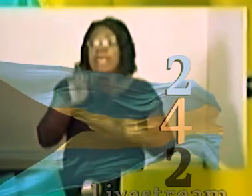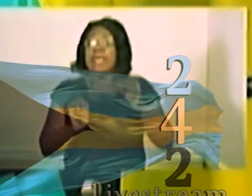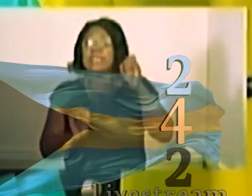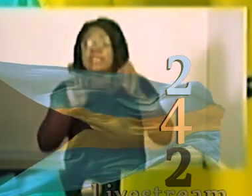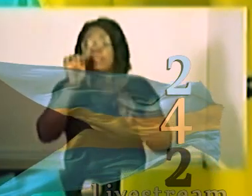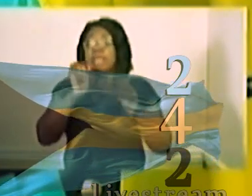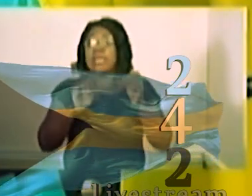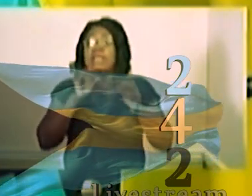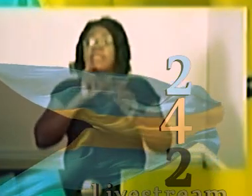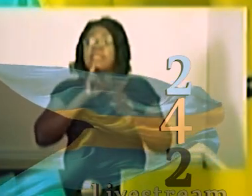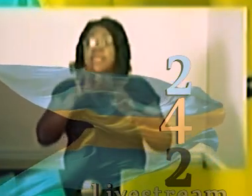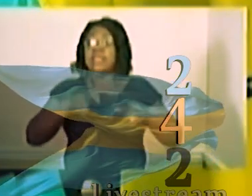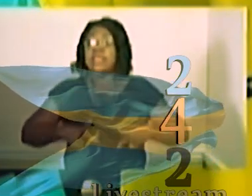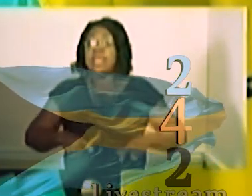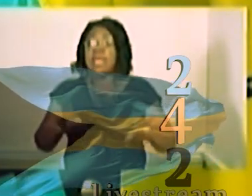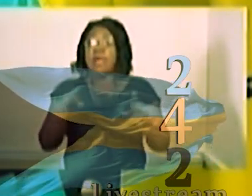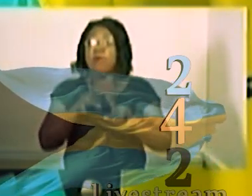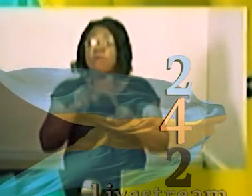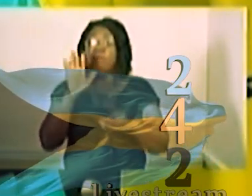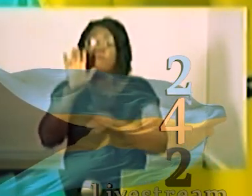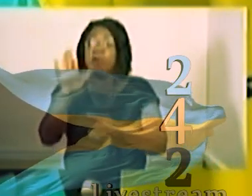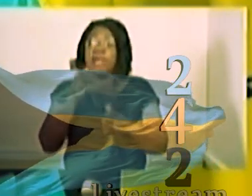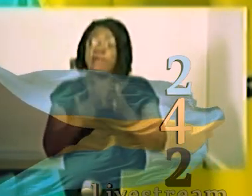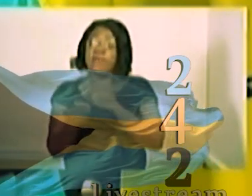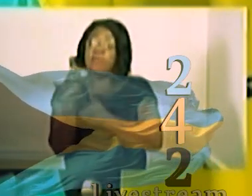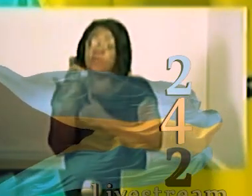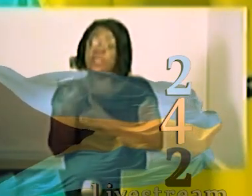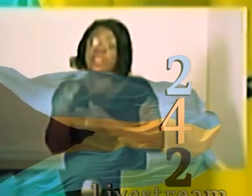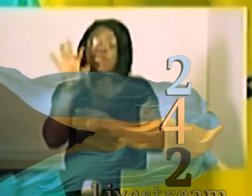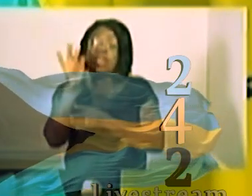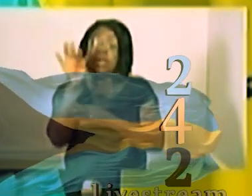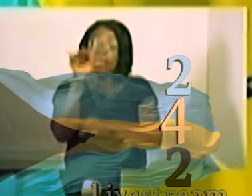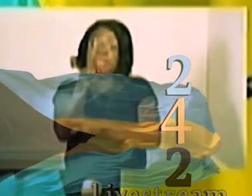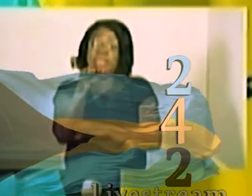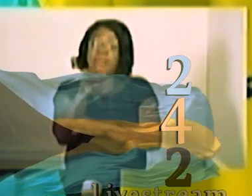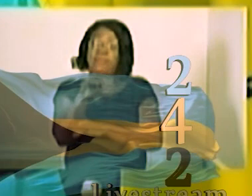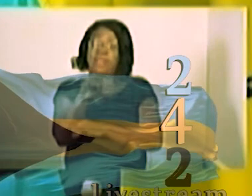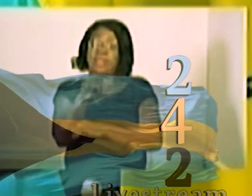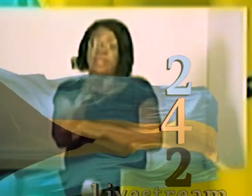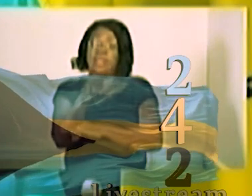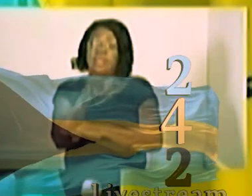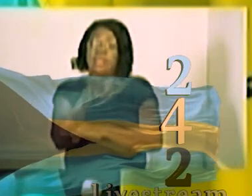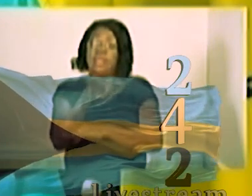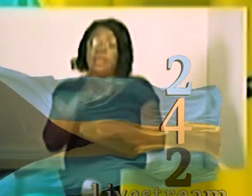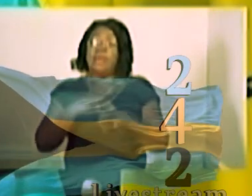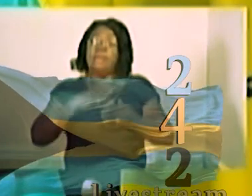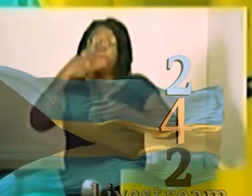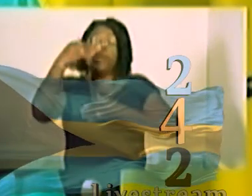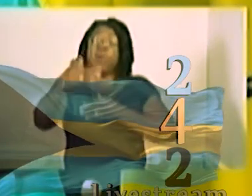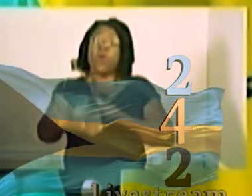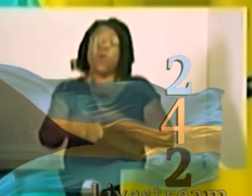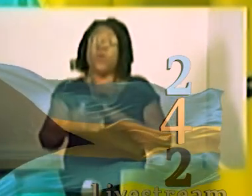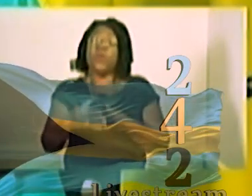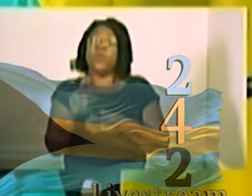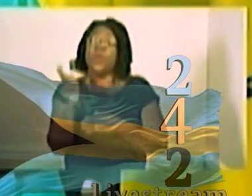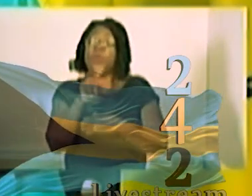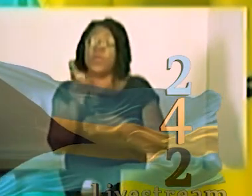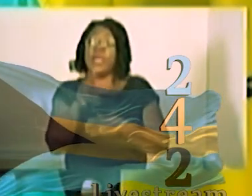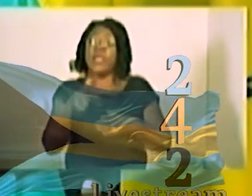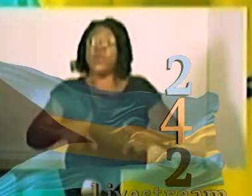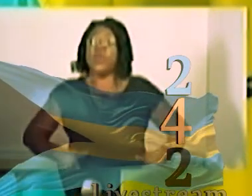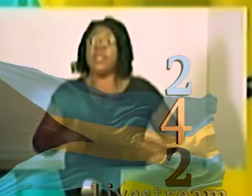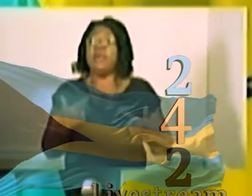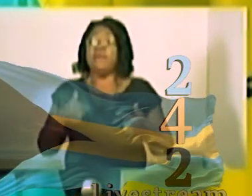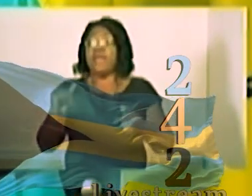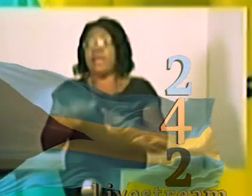exercise is permitted from 5 a.m. to 9 p.m. beyond one's immediate neighborhood